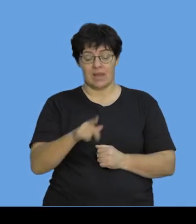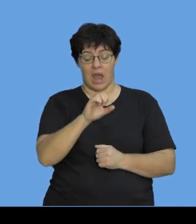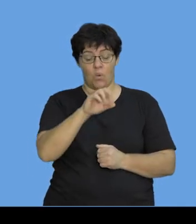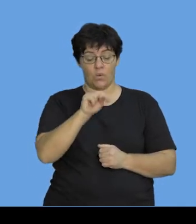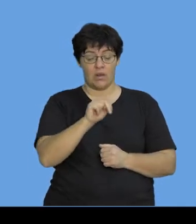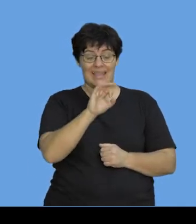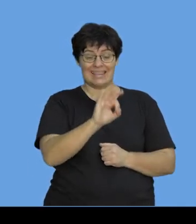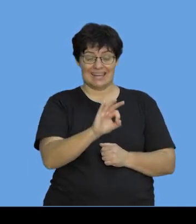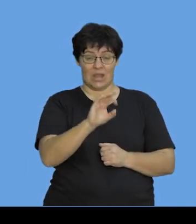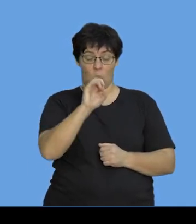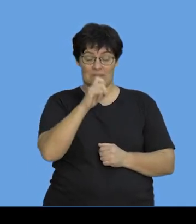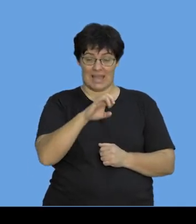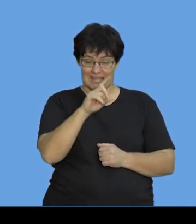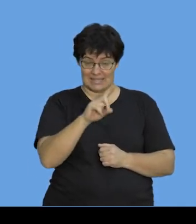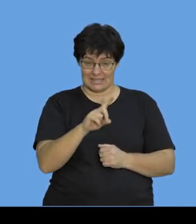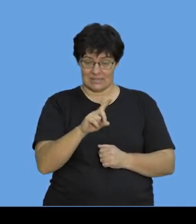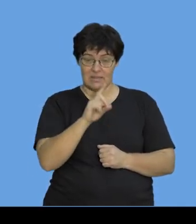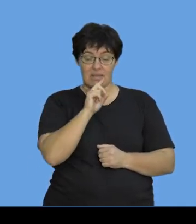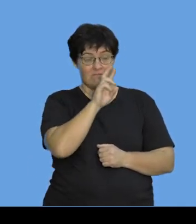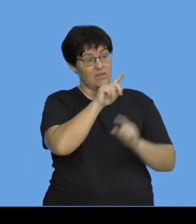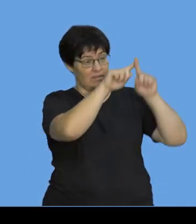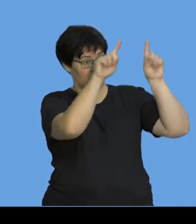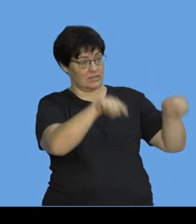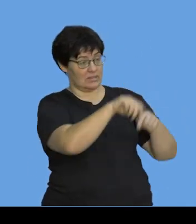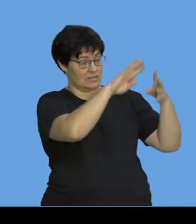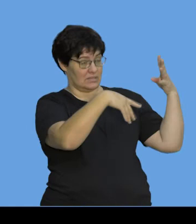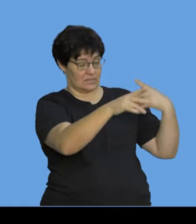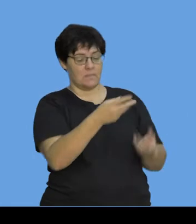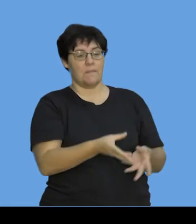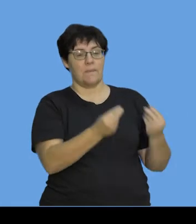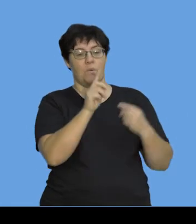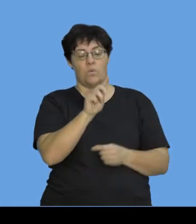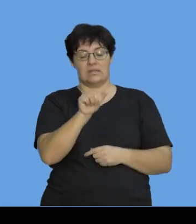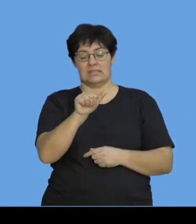oxide, if you go back to the periodic table, you'll get 160 grams